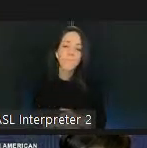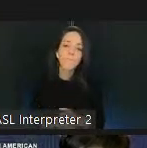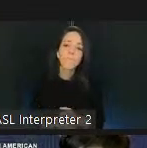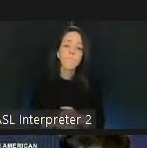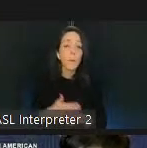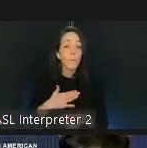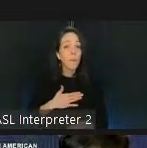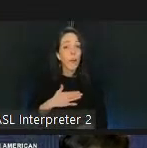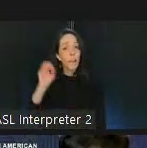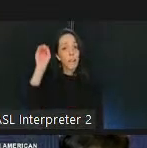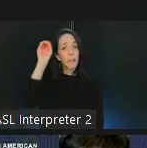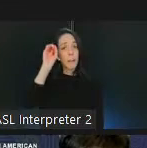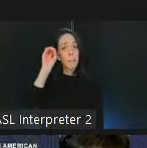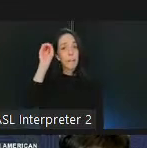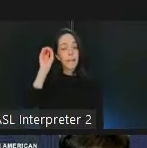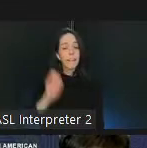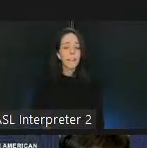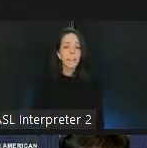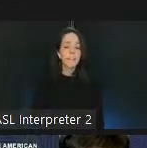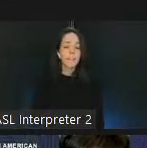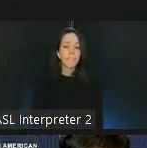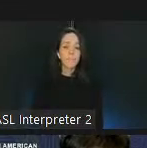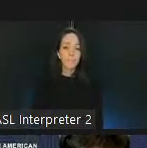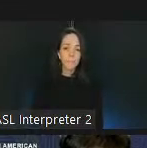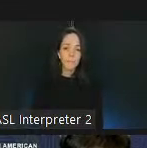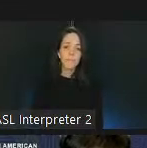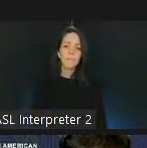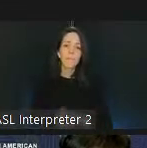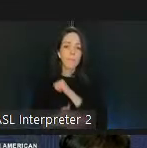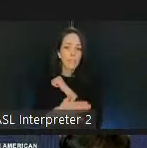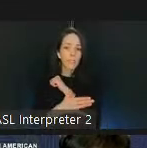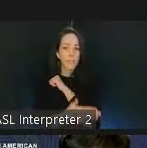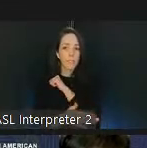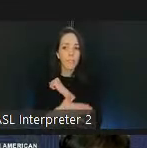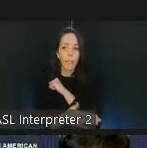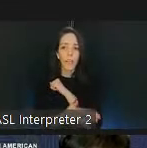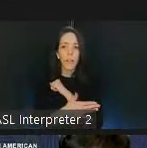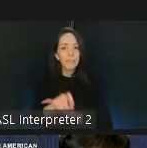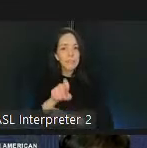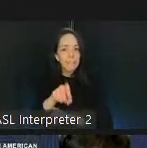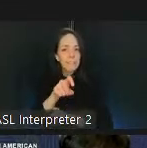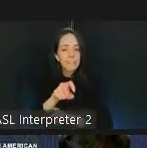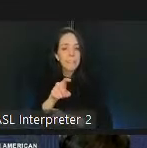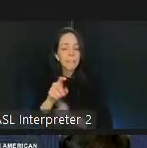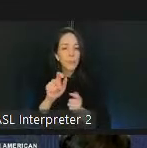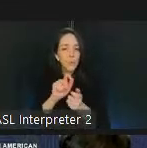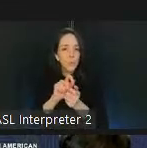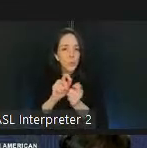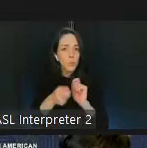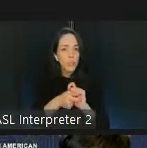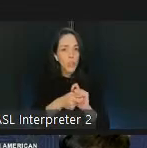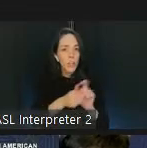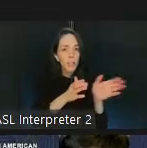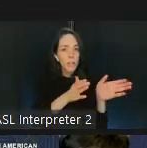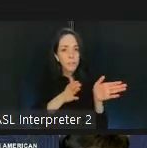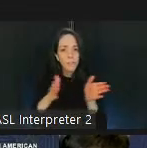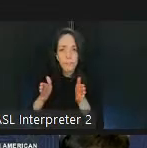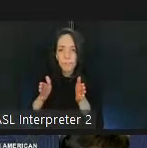opinion, the county needs to shift focus on